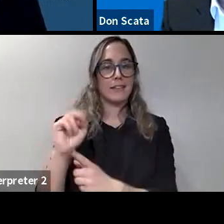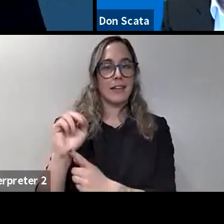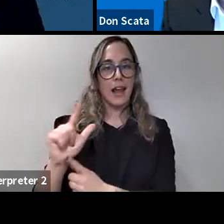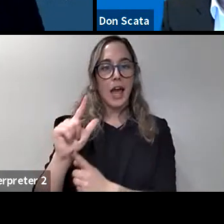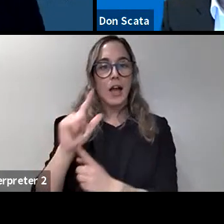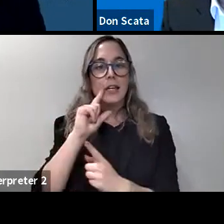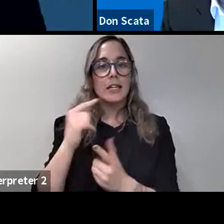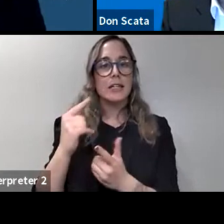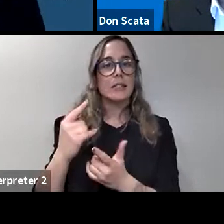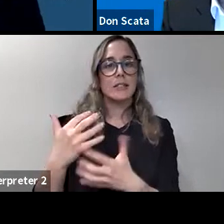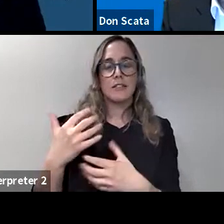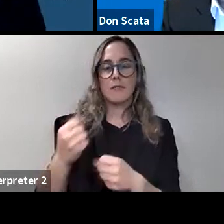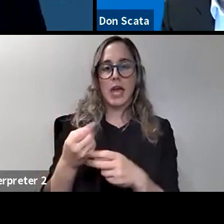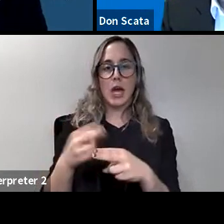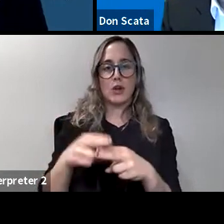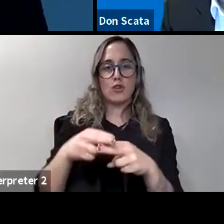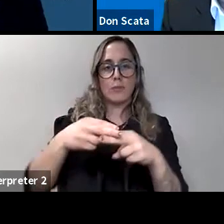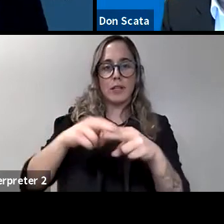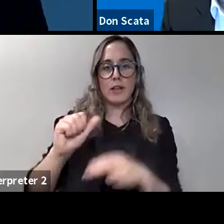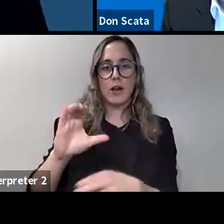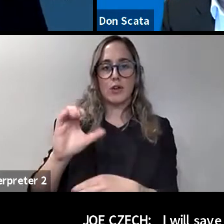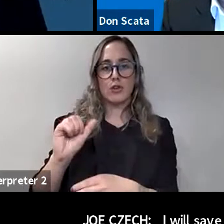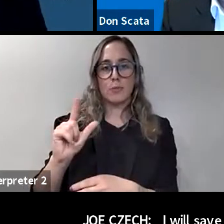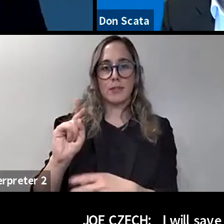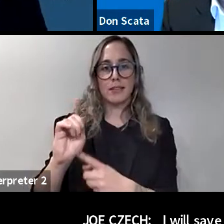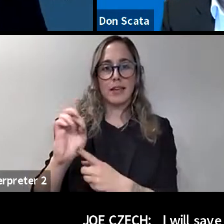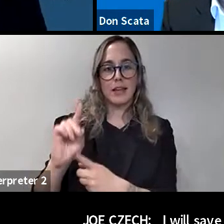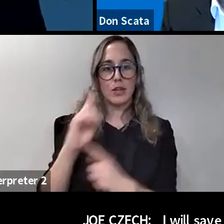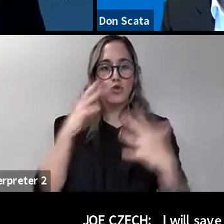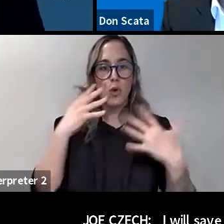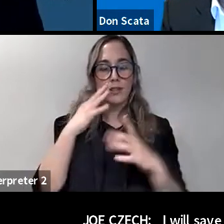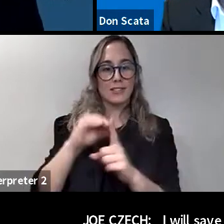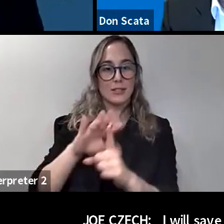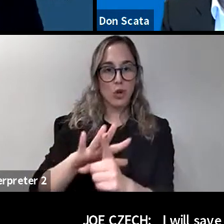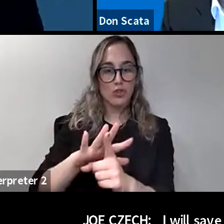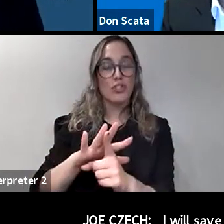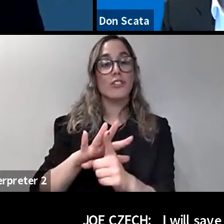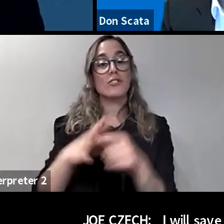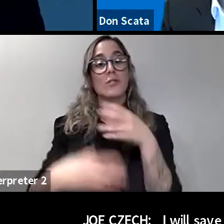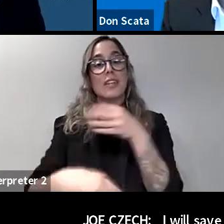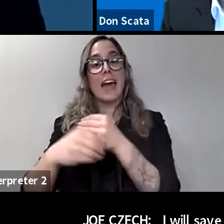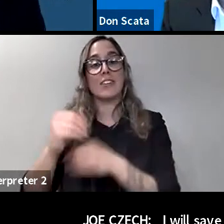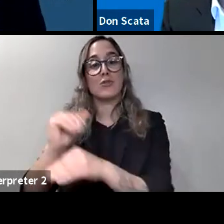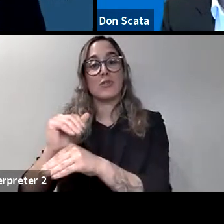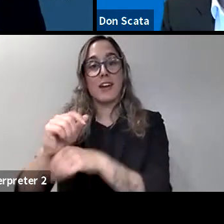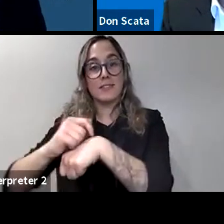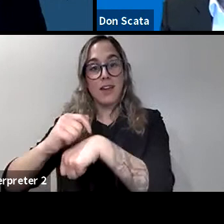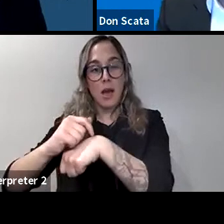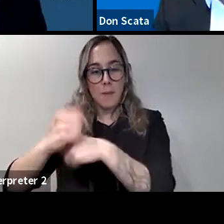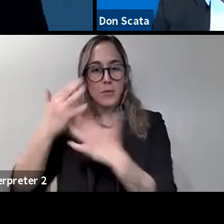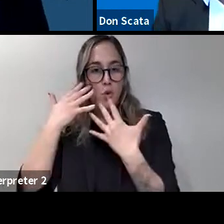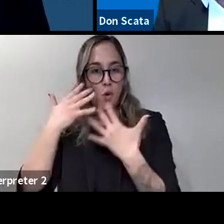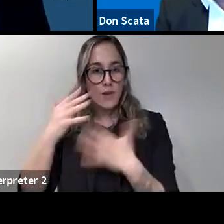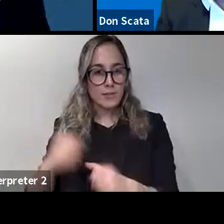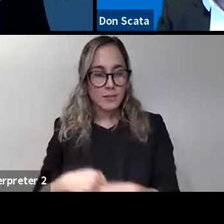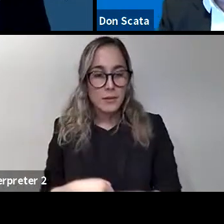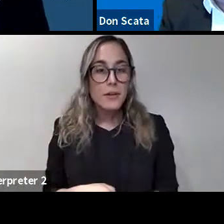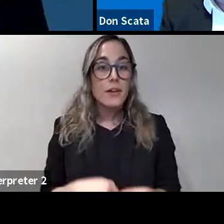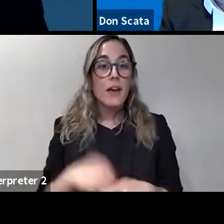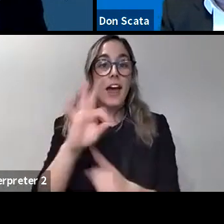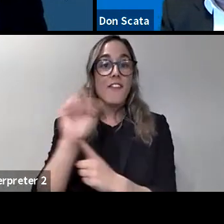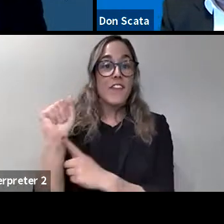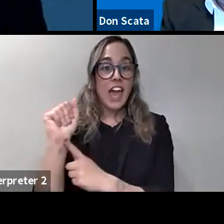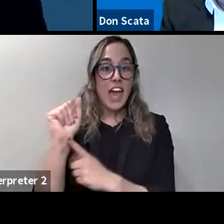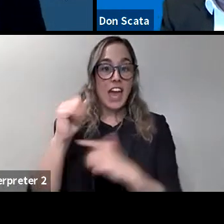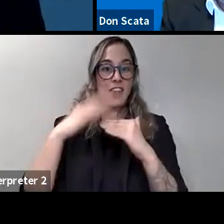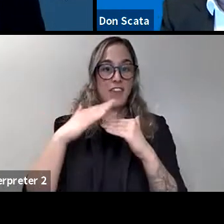noise exposure with 10 decibels added to nighttime noise events. And the FAA considers a threshold